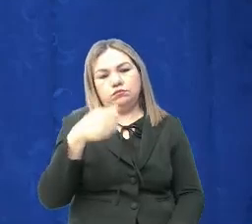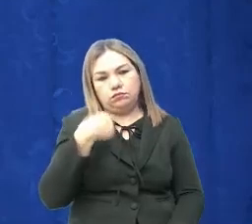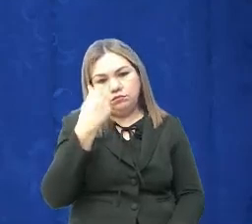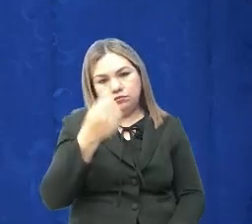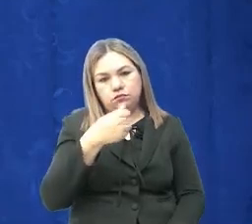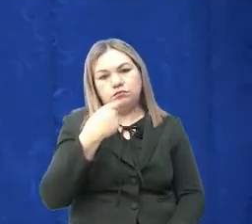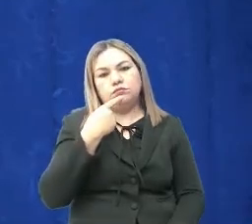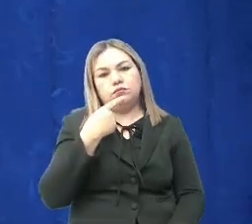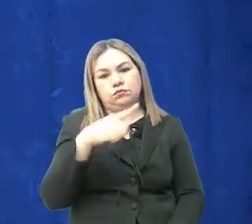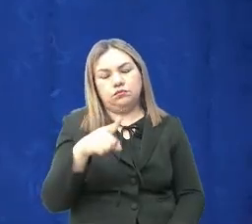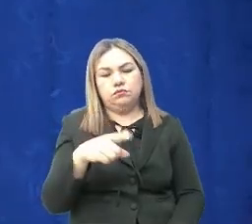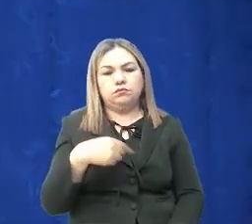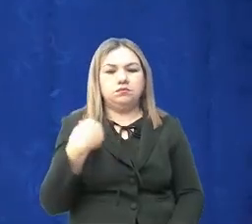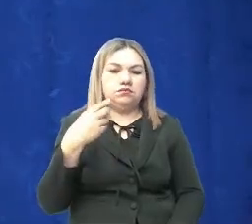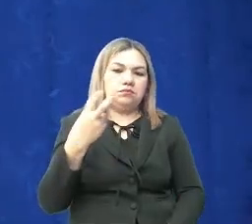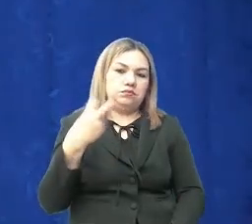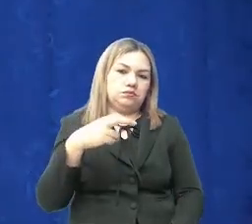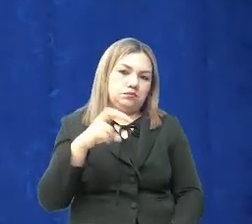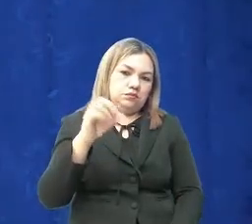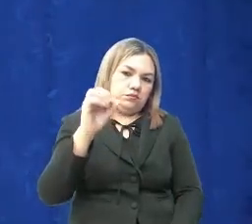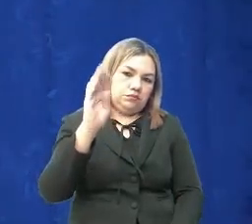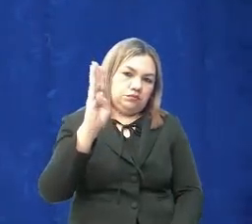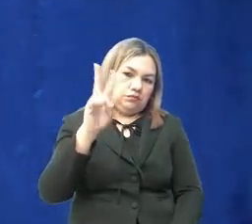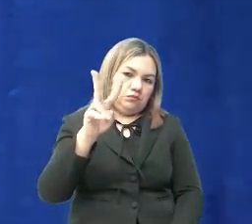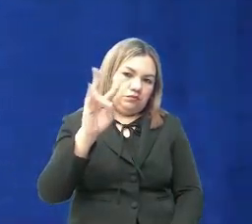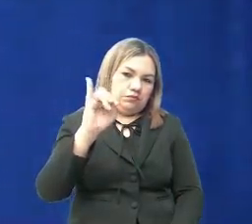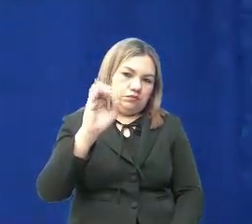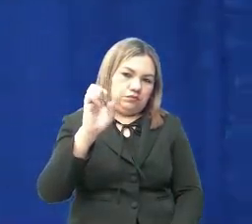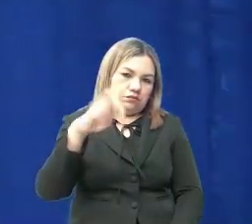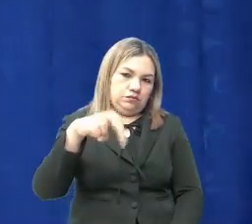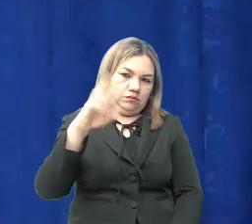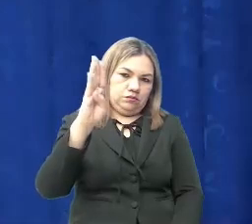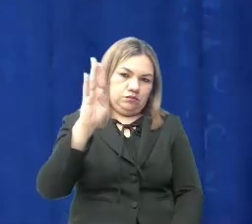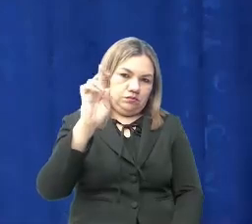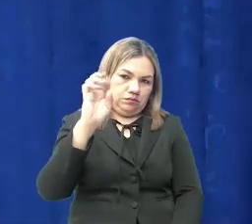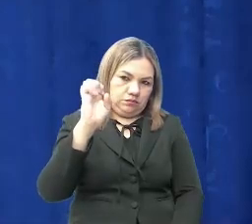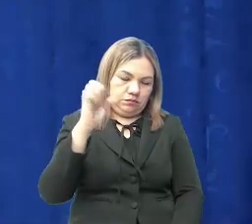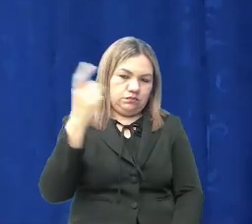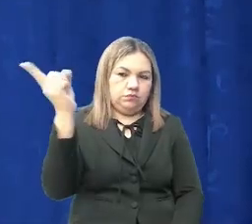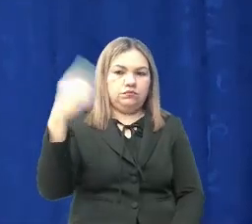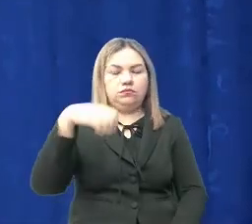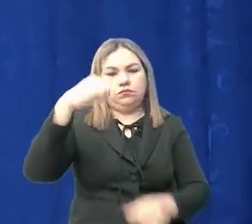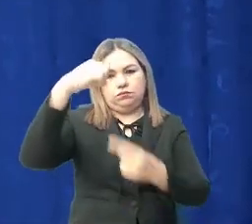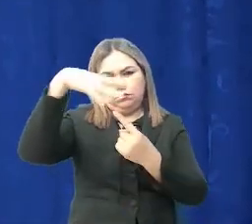because the prophet said that for, yes, because